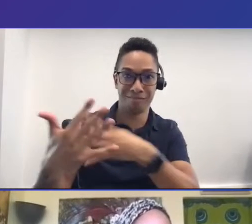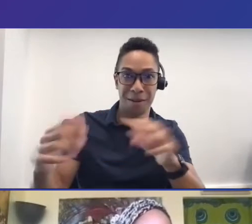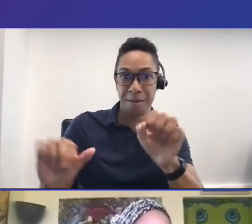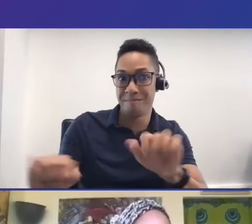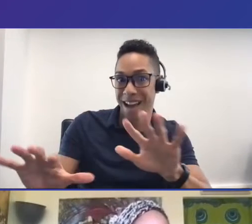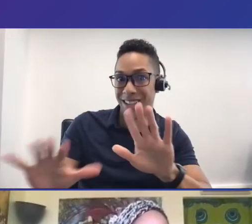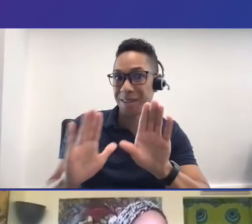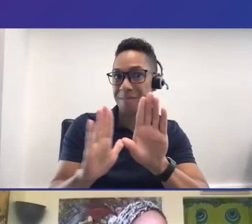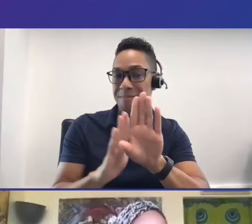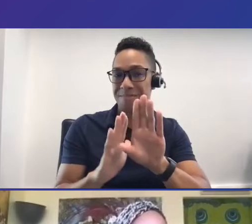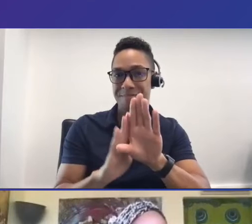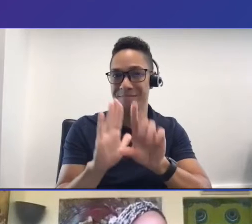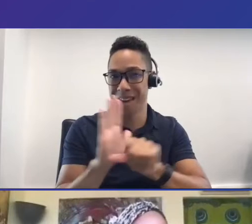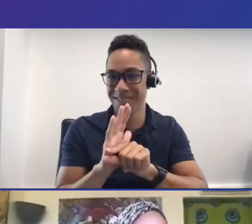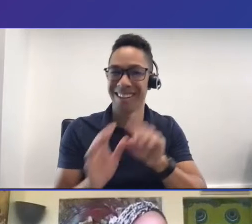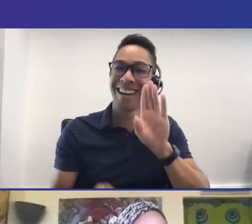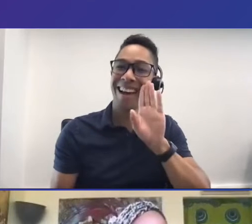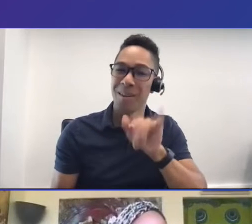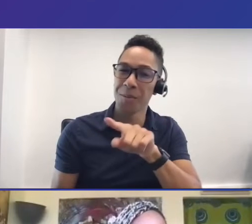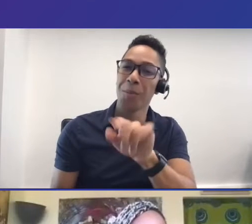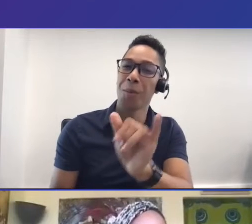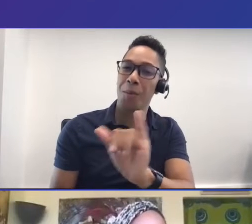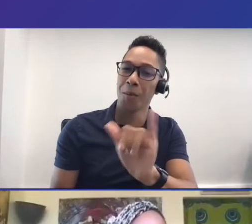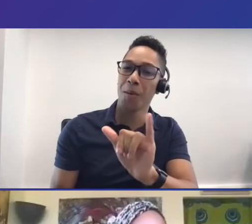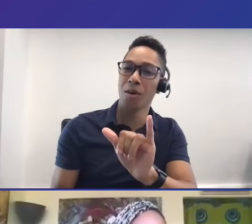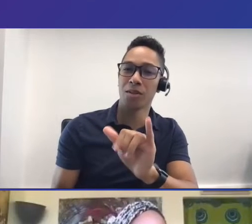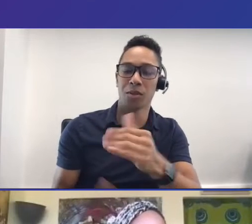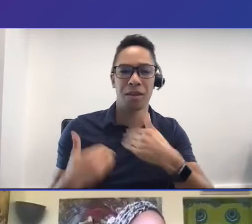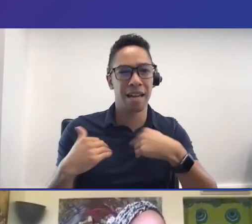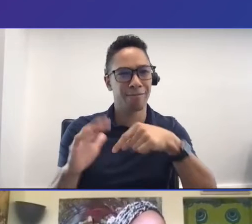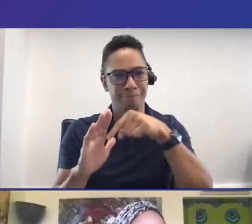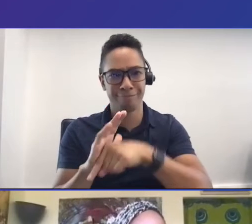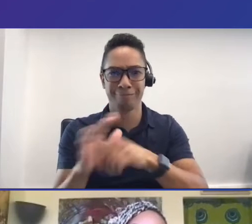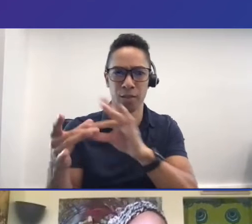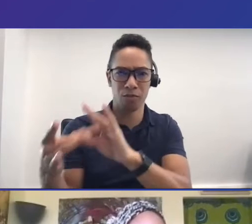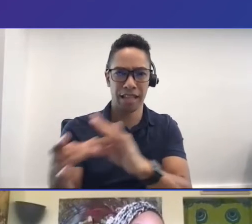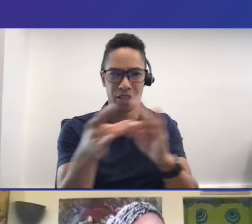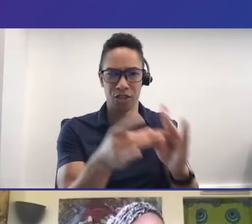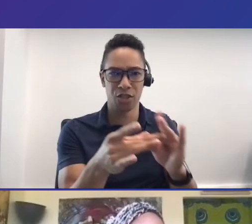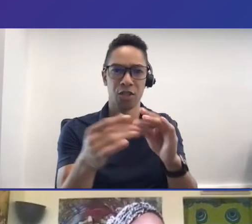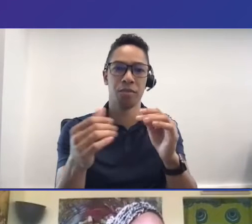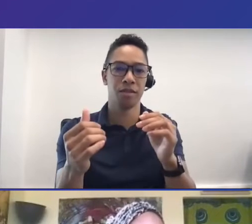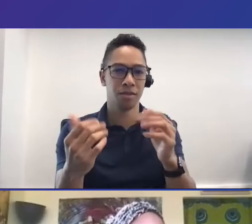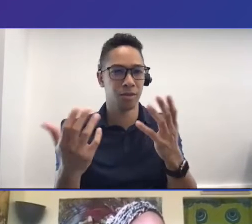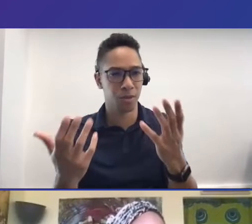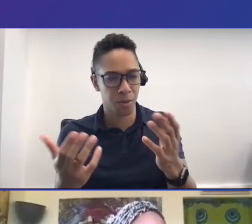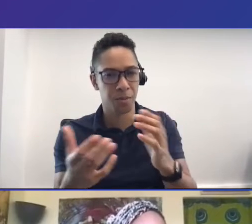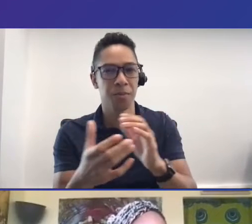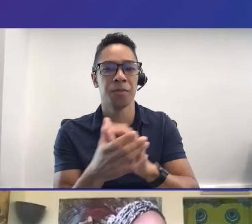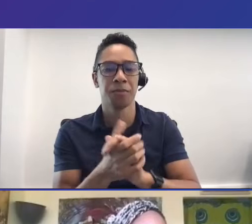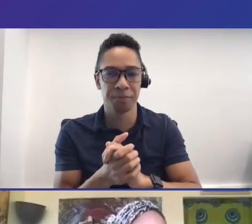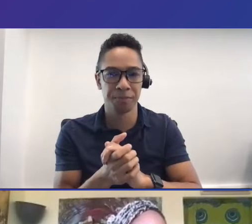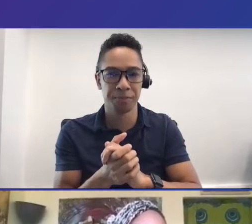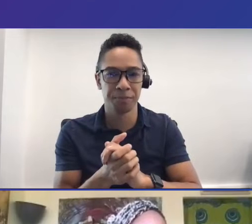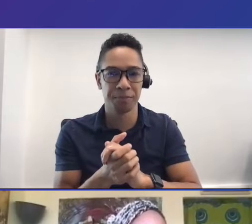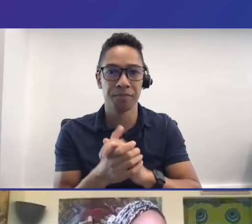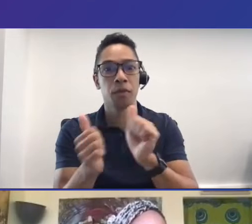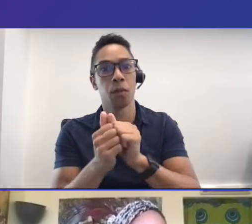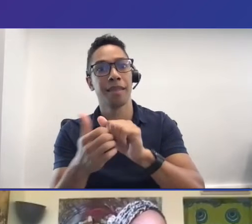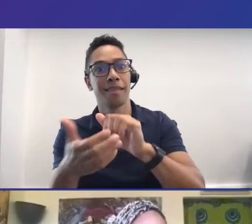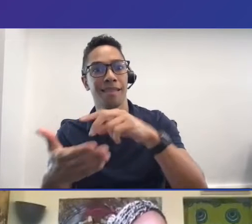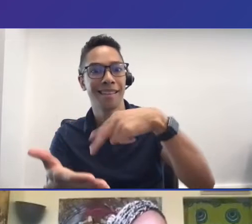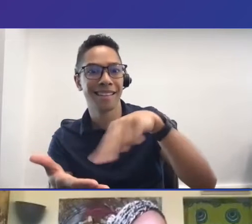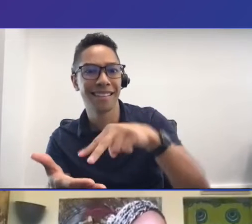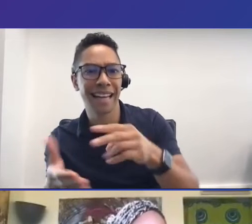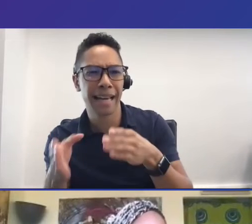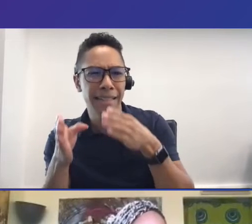things, and I know that you also have had a complex relationship, to say the least, with the dance field at